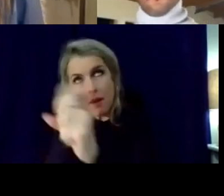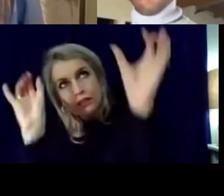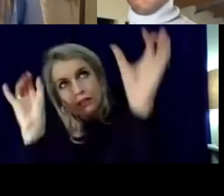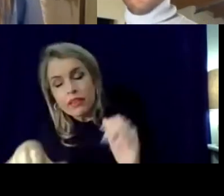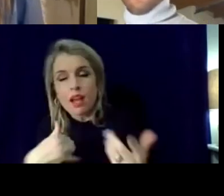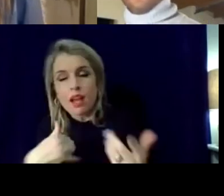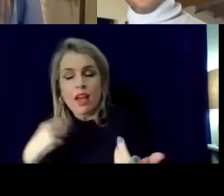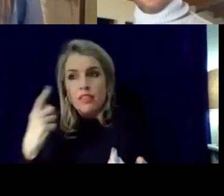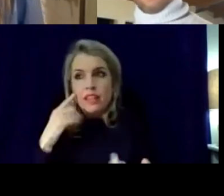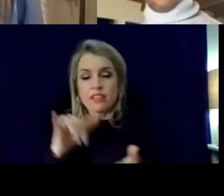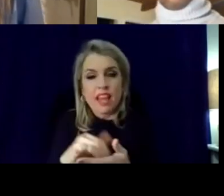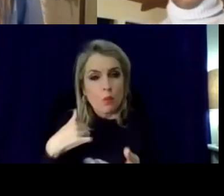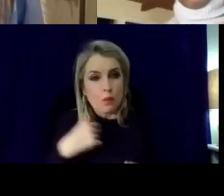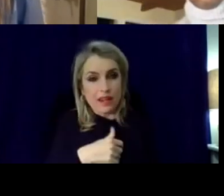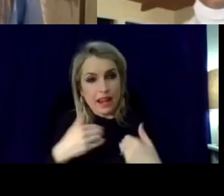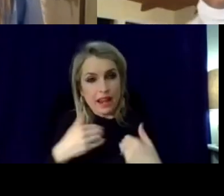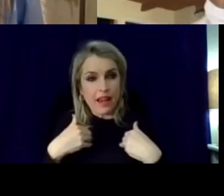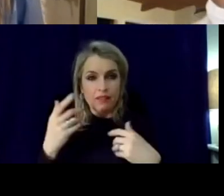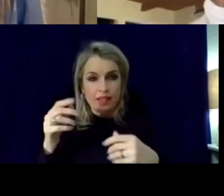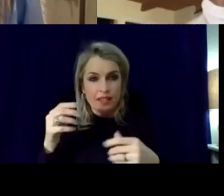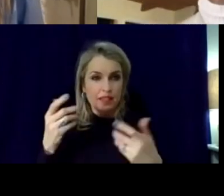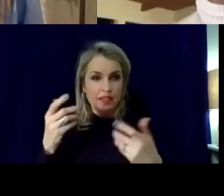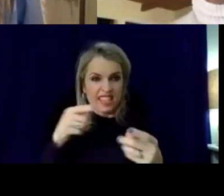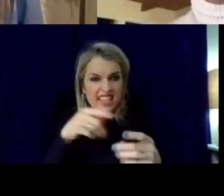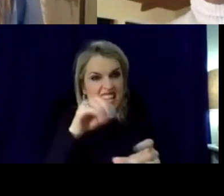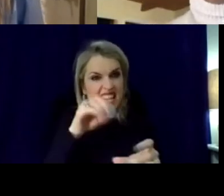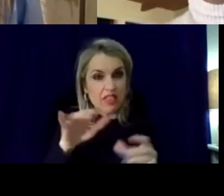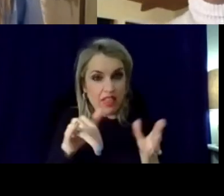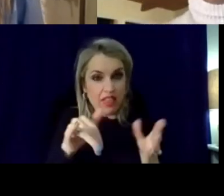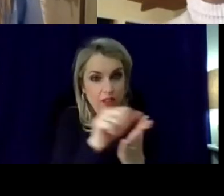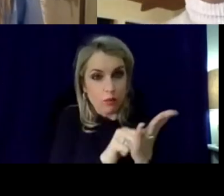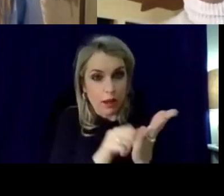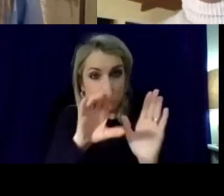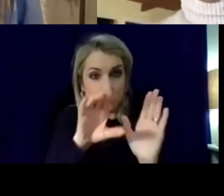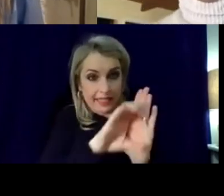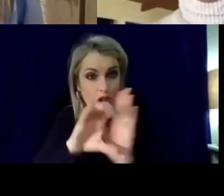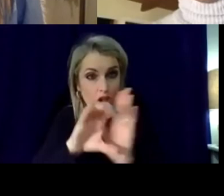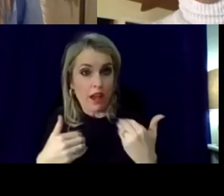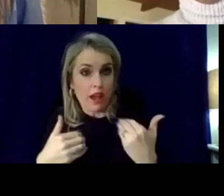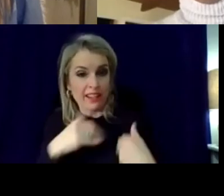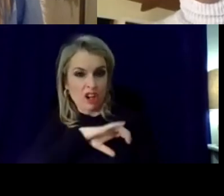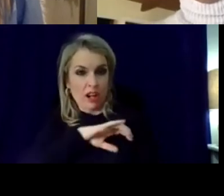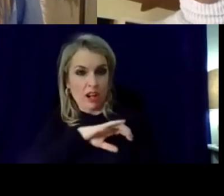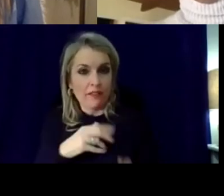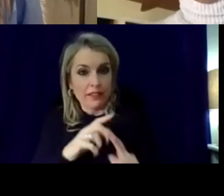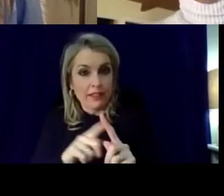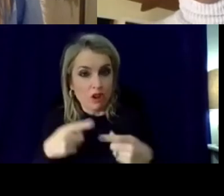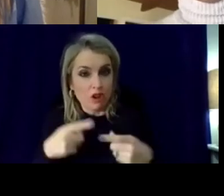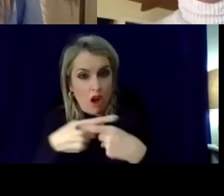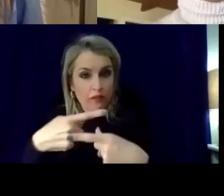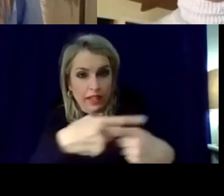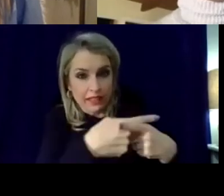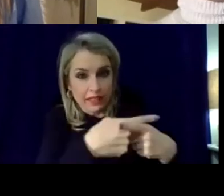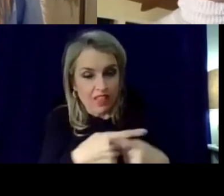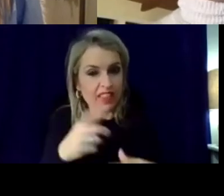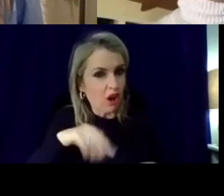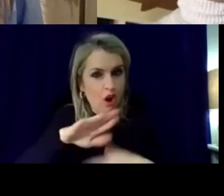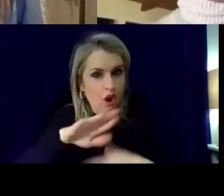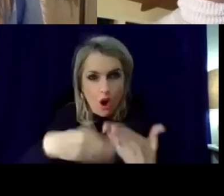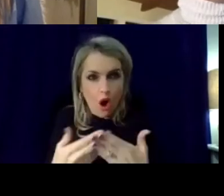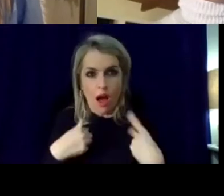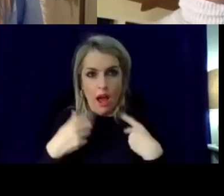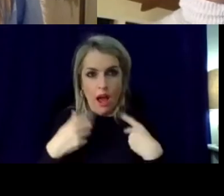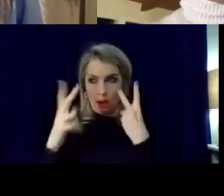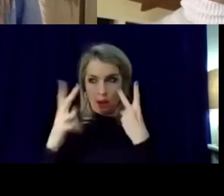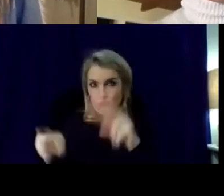you know, I think that the conflicts that y'all pointed out in the script are not imposed, you know, like those are